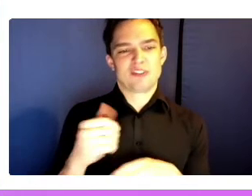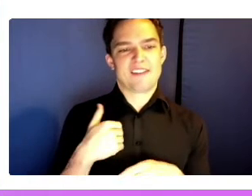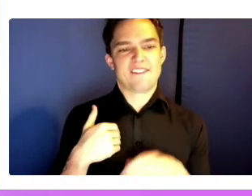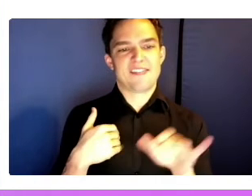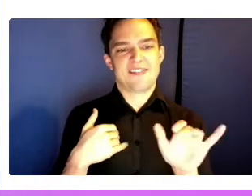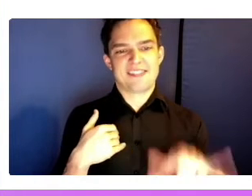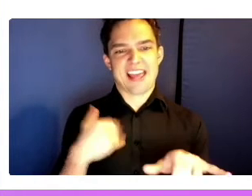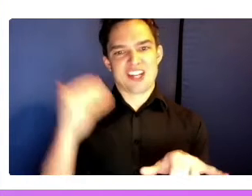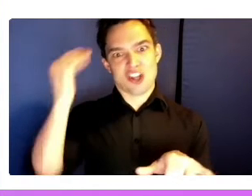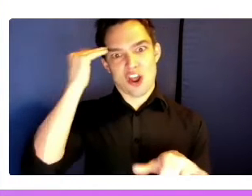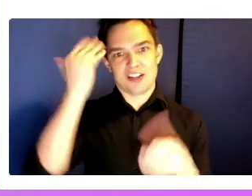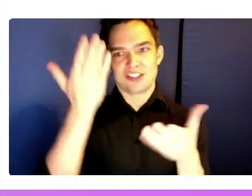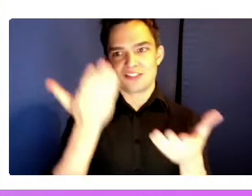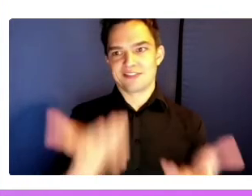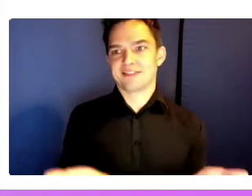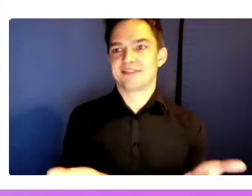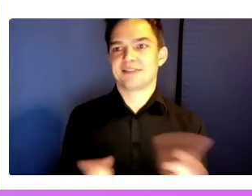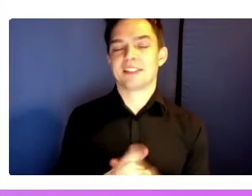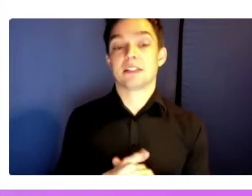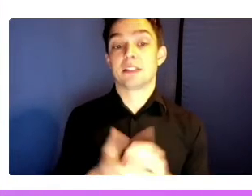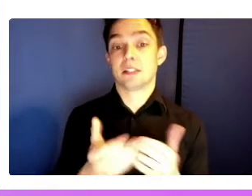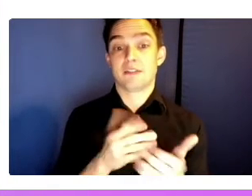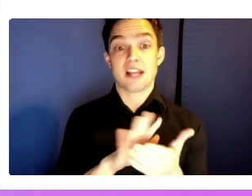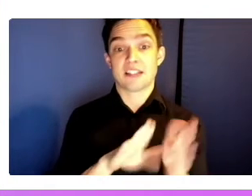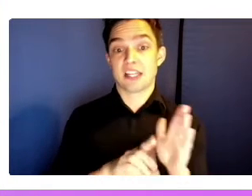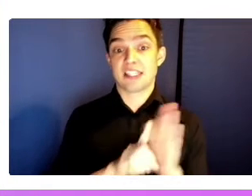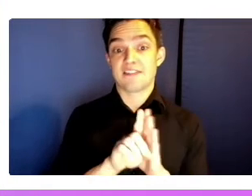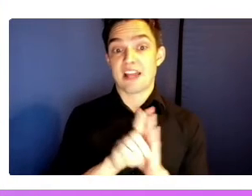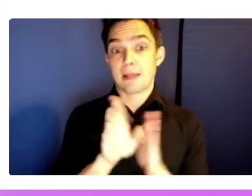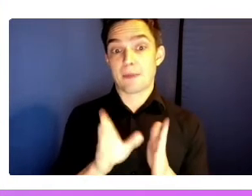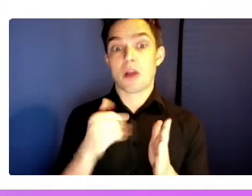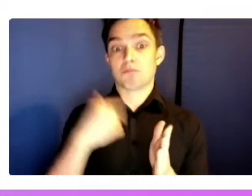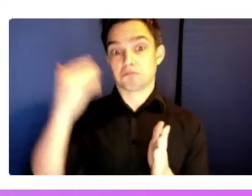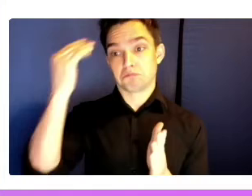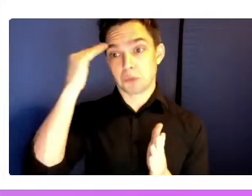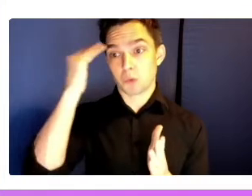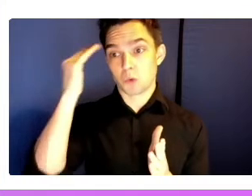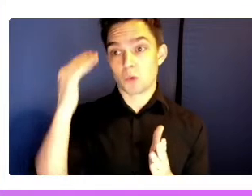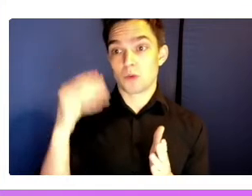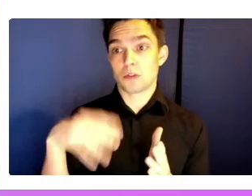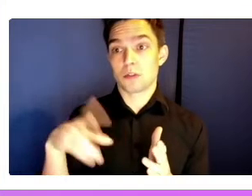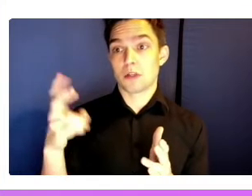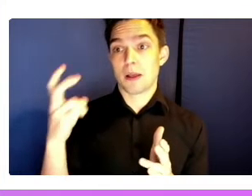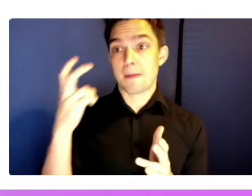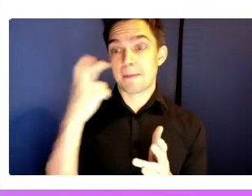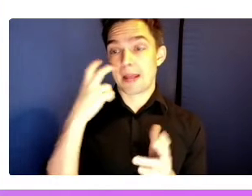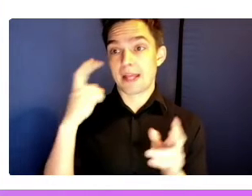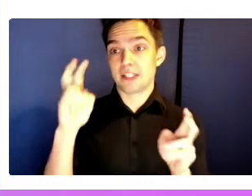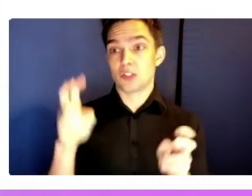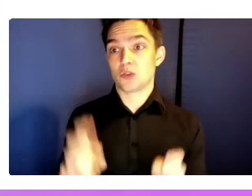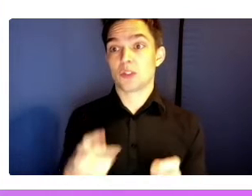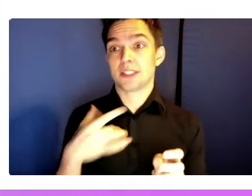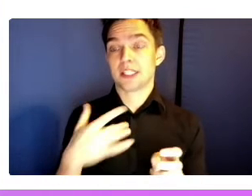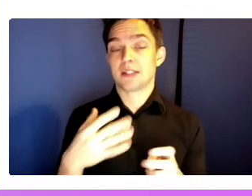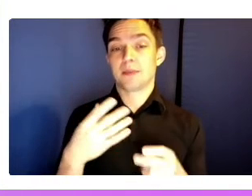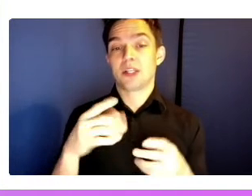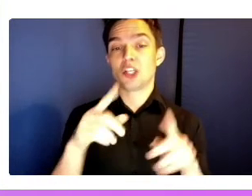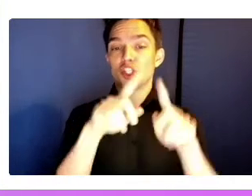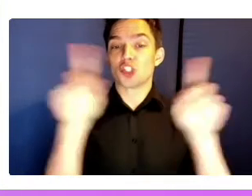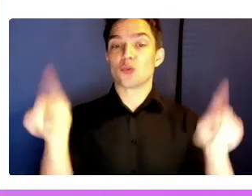here. But then even as a developer, I know, blind issues tend to be screen reader